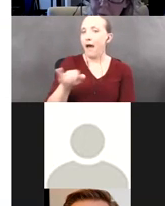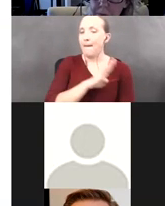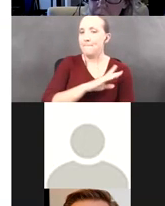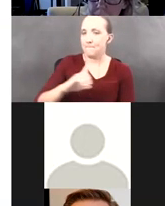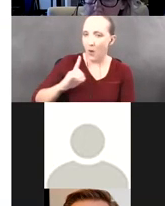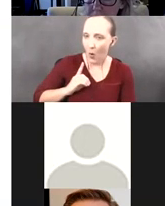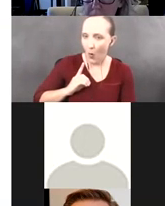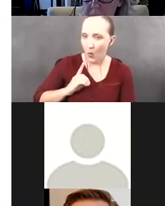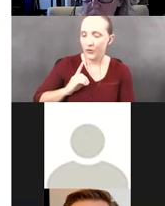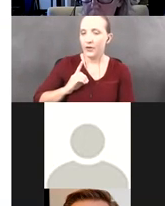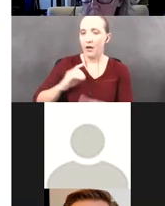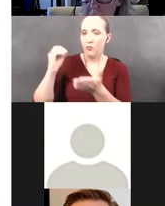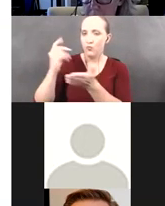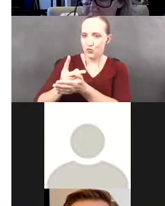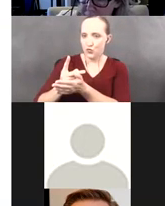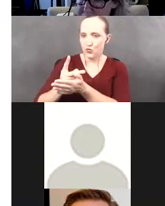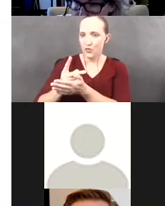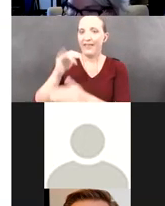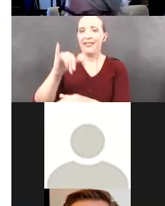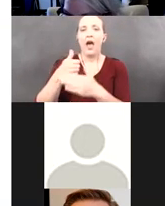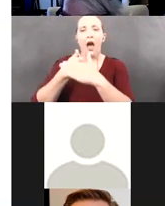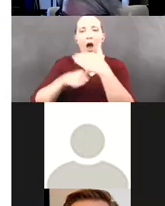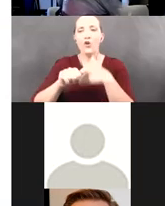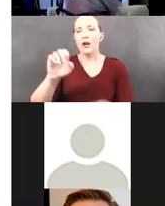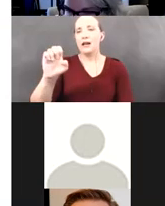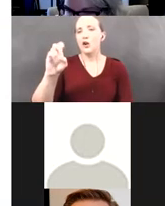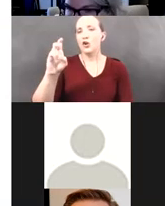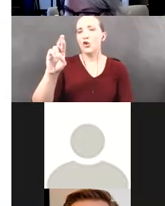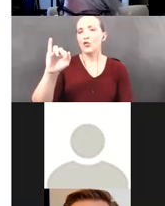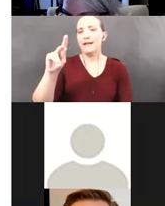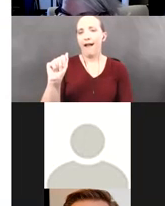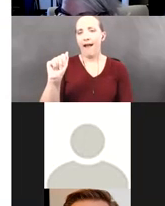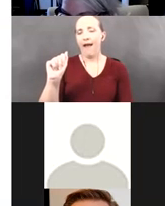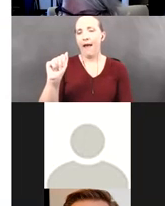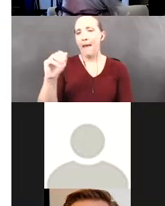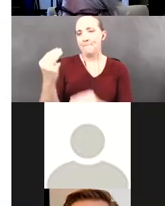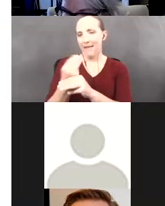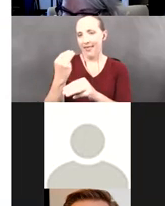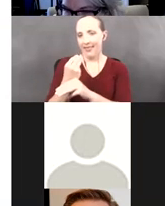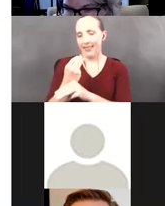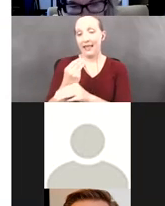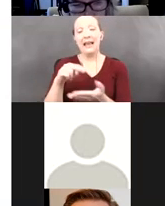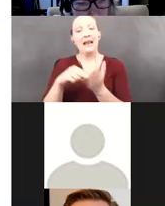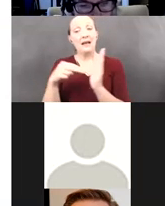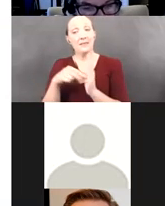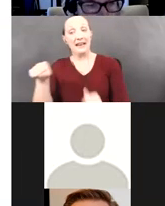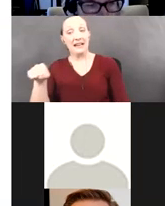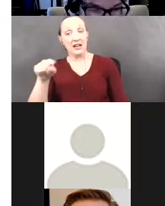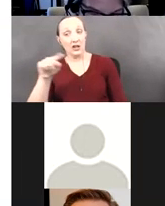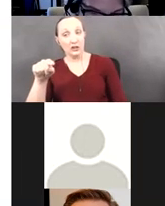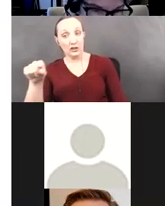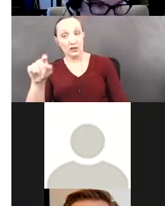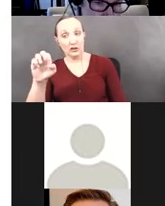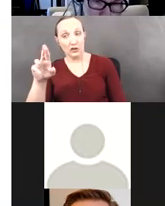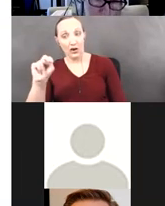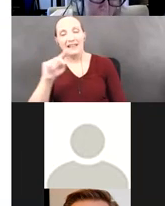from Eureka adoptamos. Math, Entonces eso and that is viene de housed in Eureka Great Math, que es Minds el in libro que Sync. utilizamos So y a por eso utilizamos Great supplemental Minds in means Sync. it's an Entonces, optional program